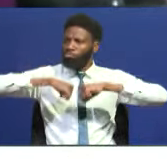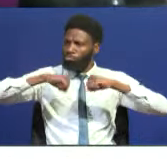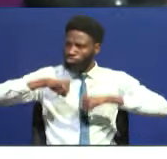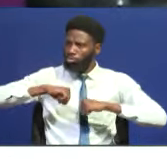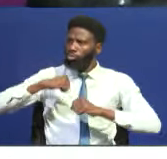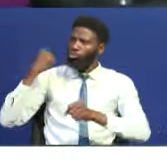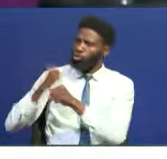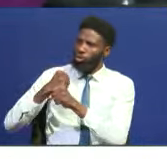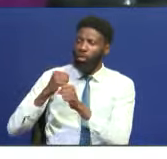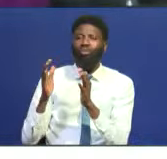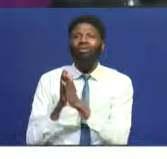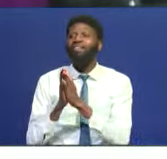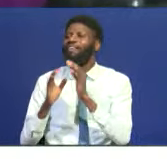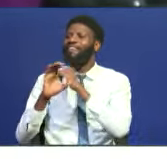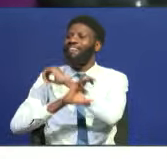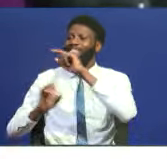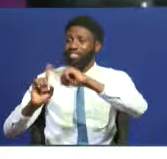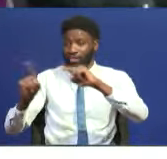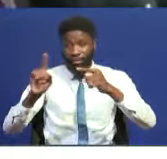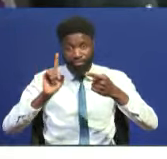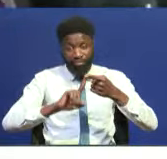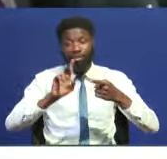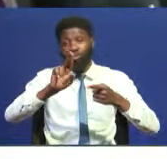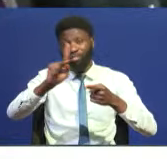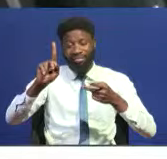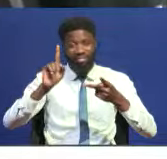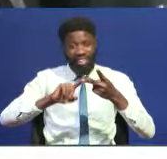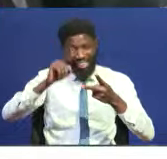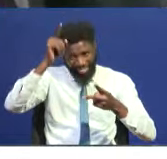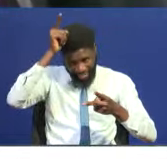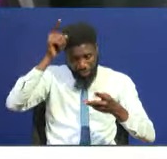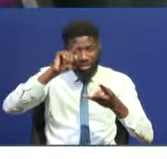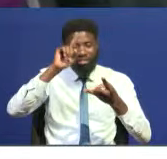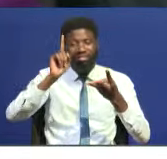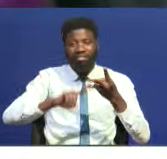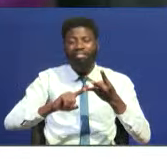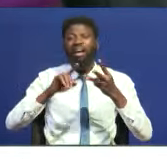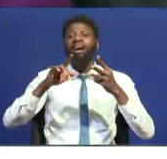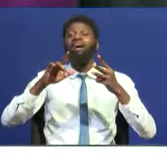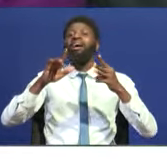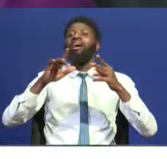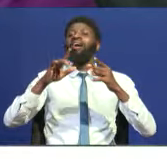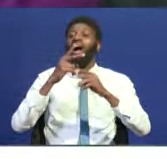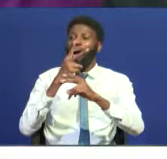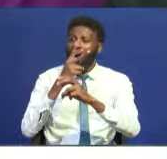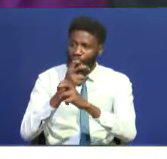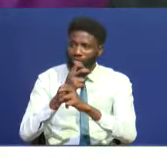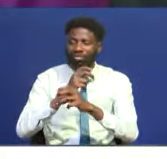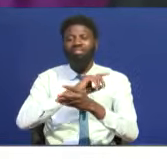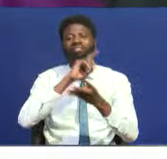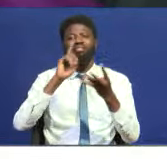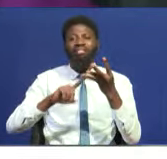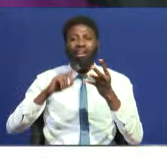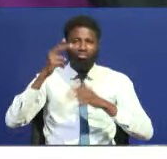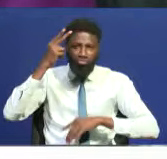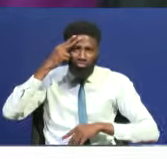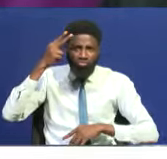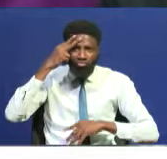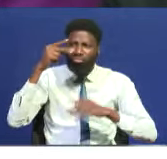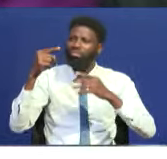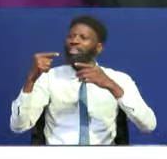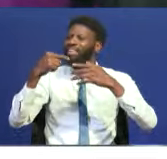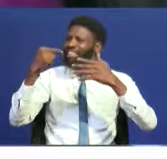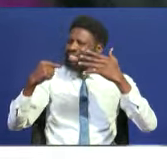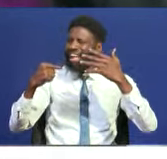countries, including the UK, Germany, Austria, Saudi Arabia, among others. Every Kenyan